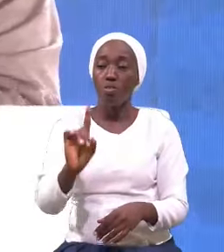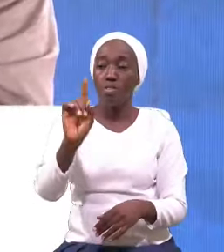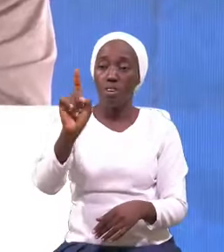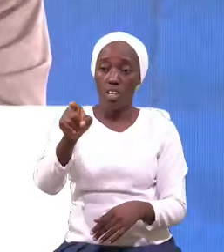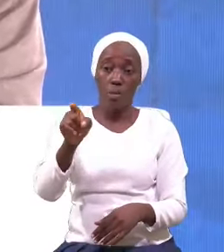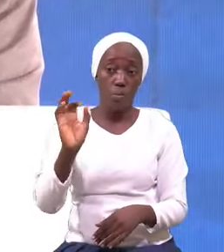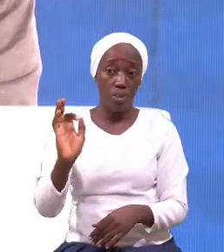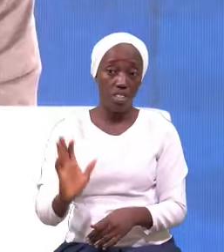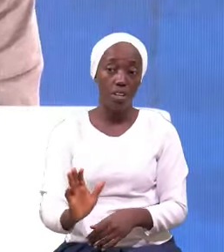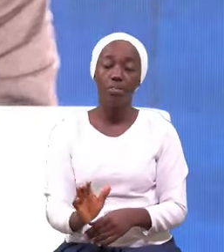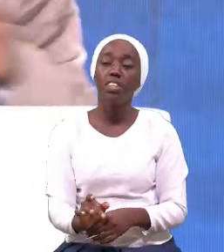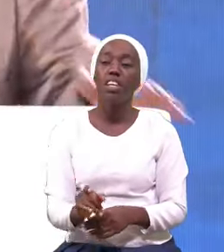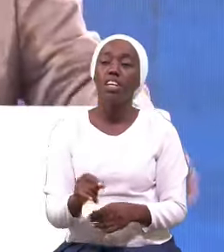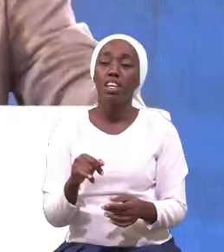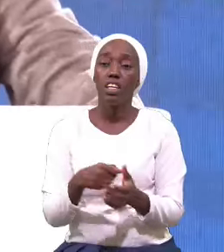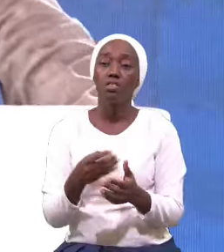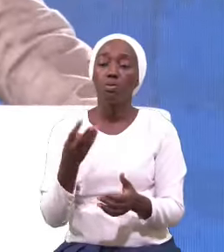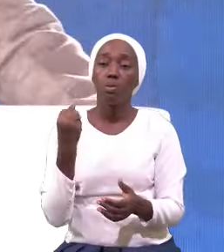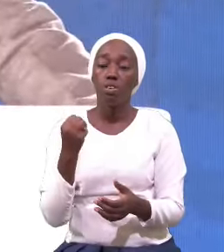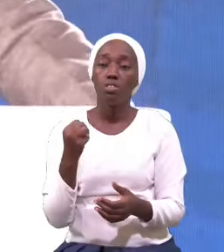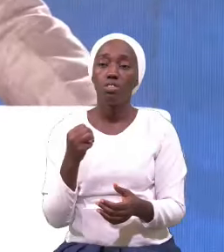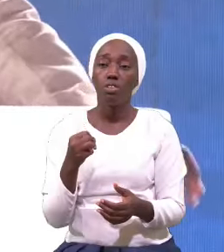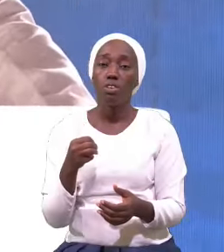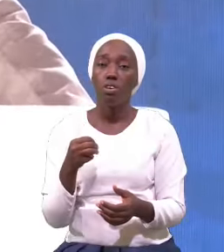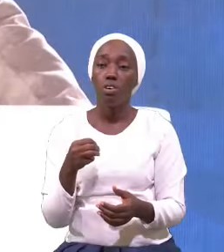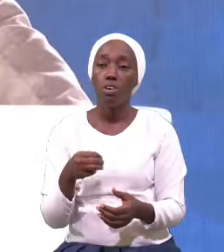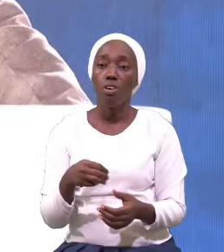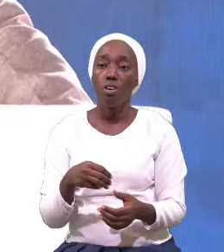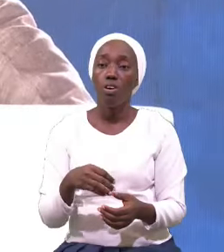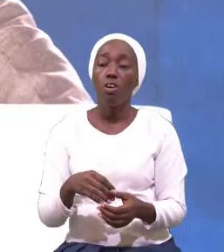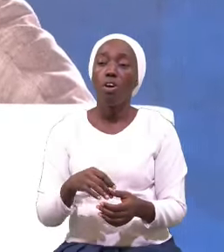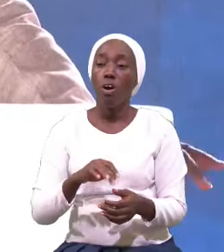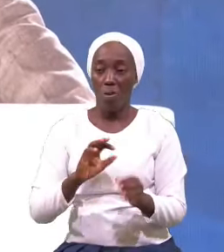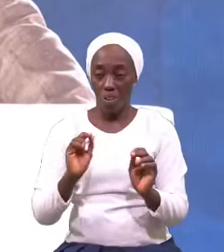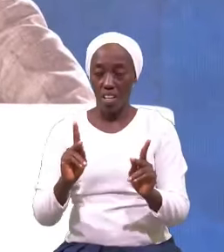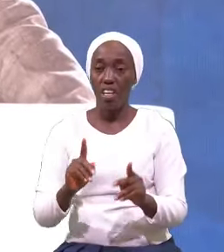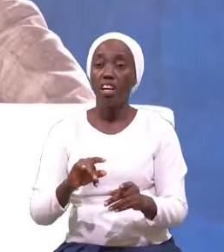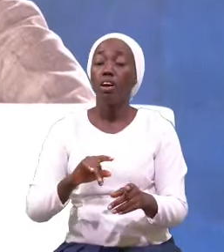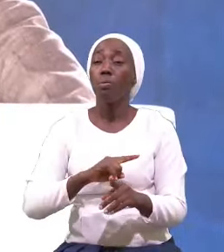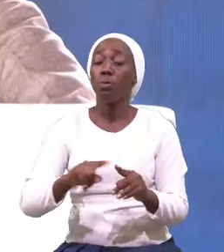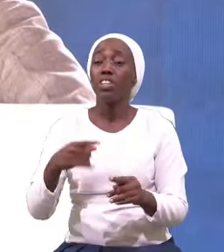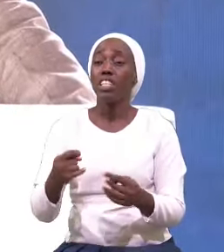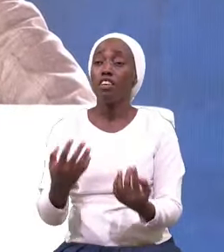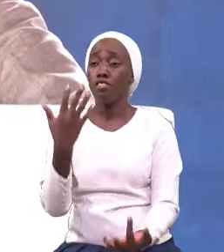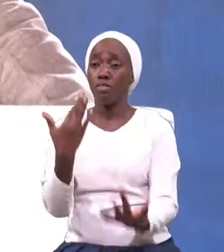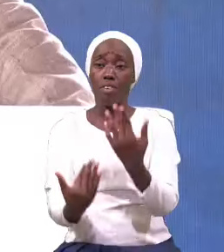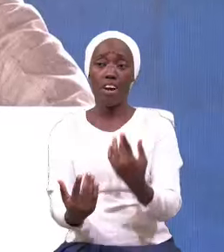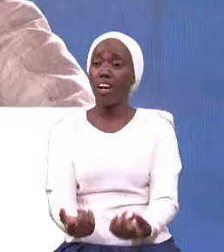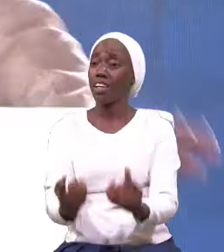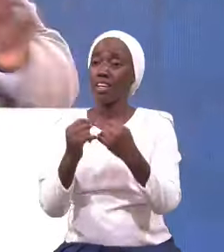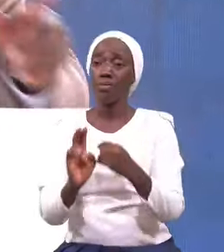And it was all right. But the fire came more. The power came